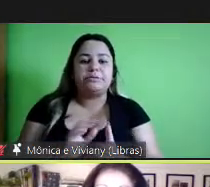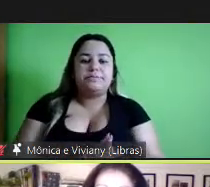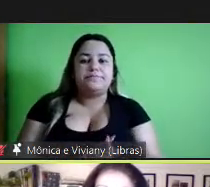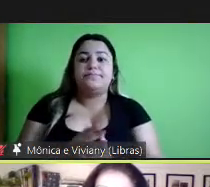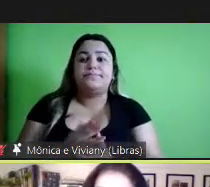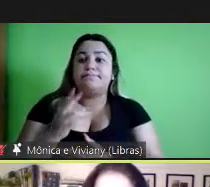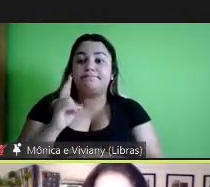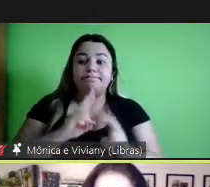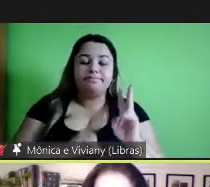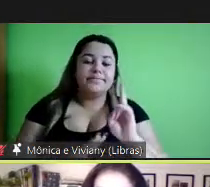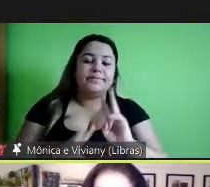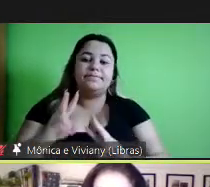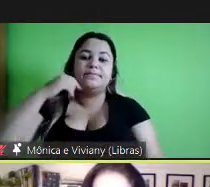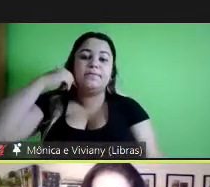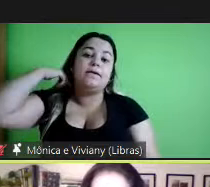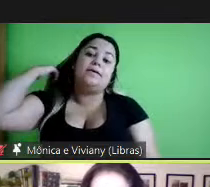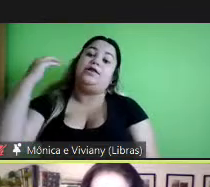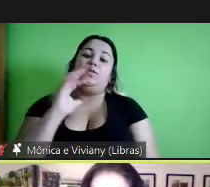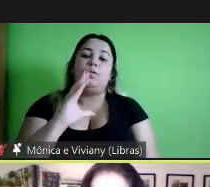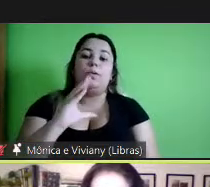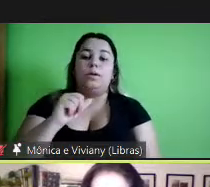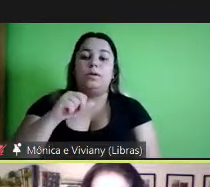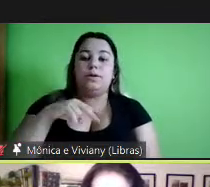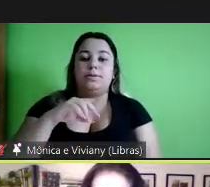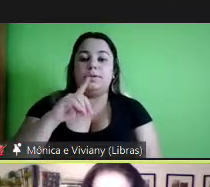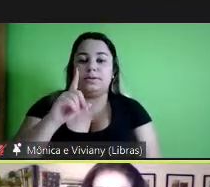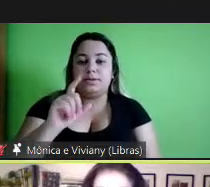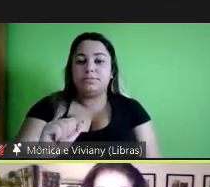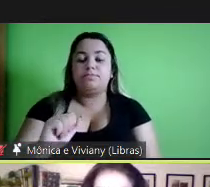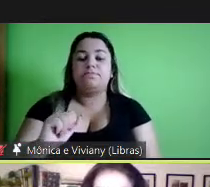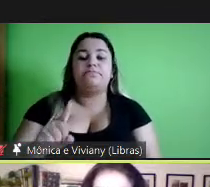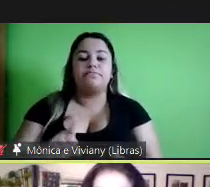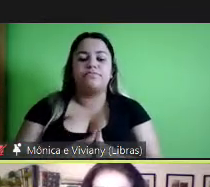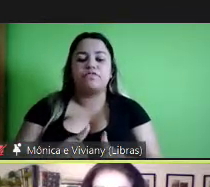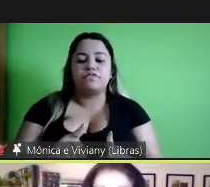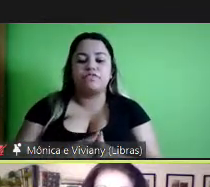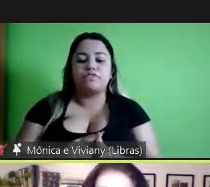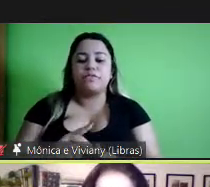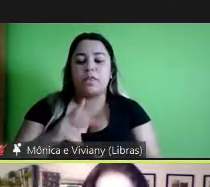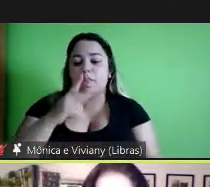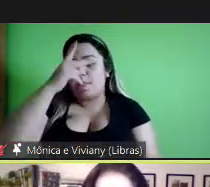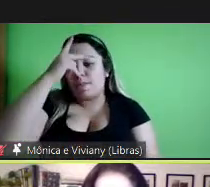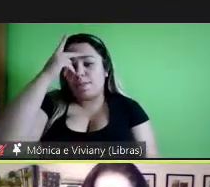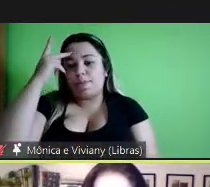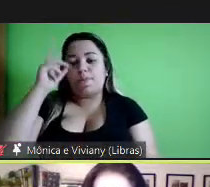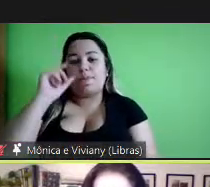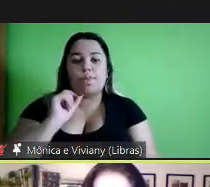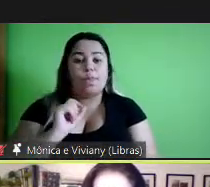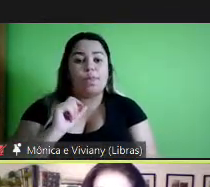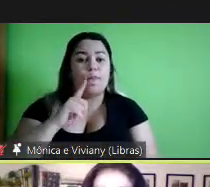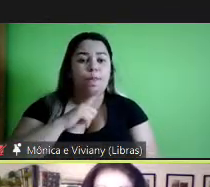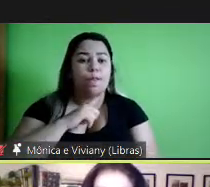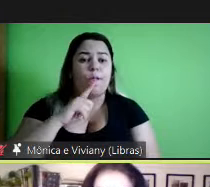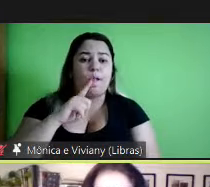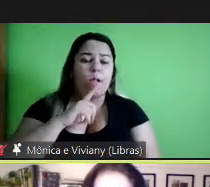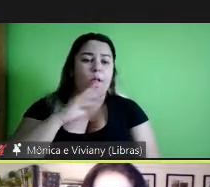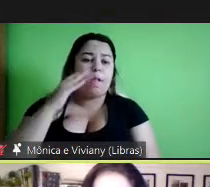obesity are understood, respected, and living healthy lives. Our mission is to improve the lives of Canadians living with obesity through